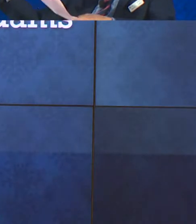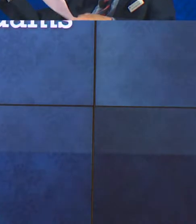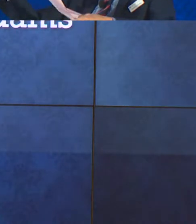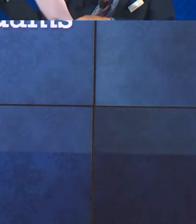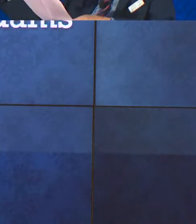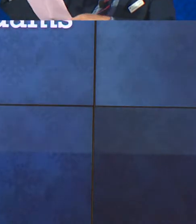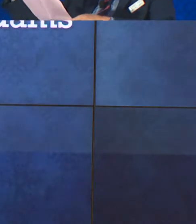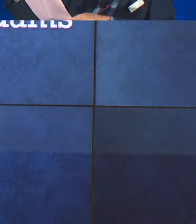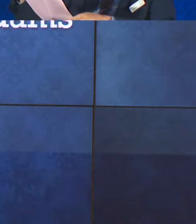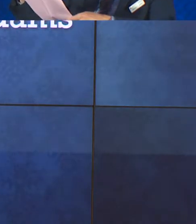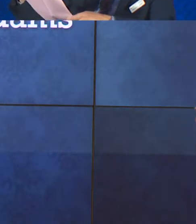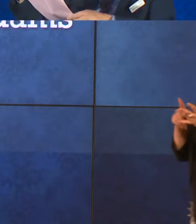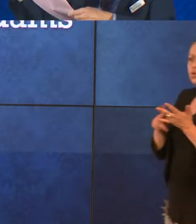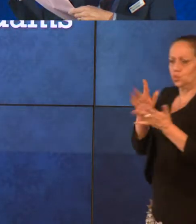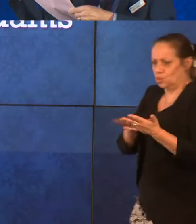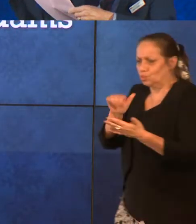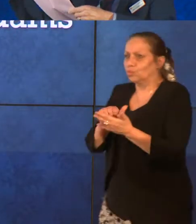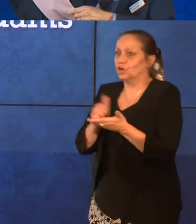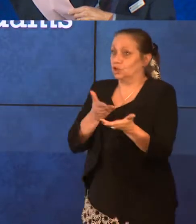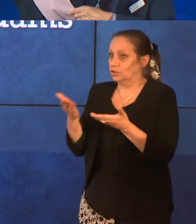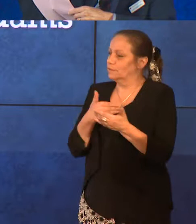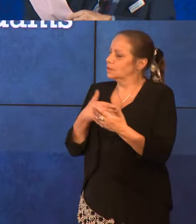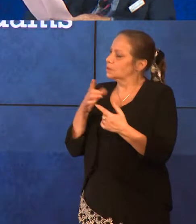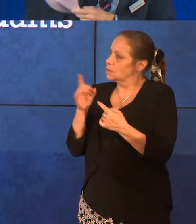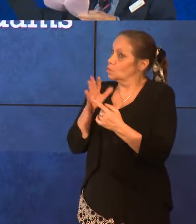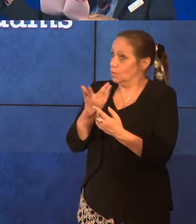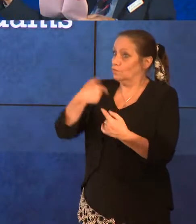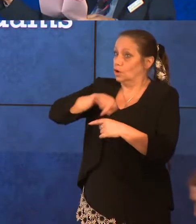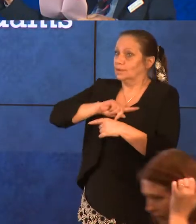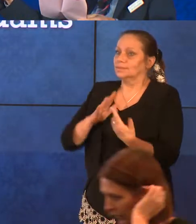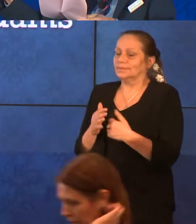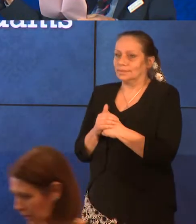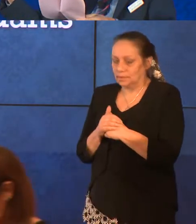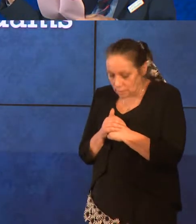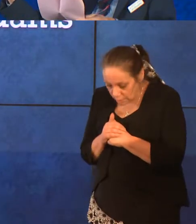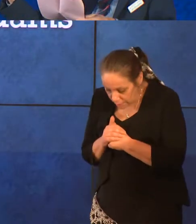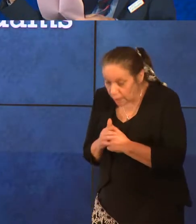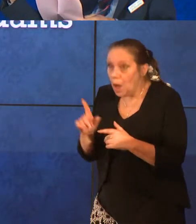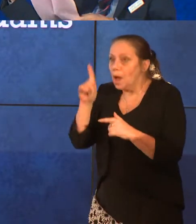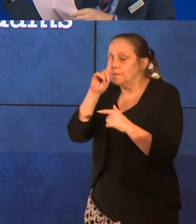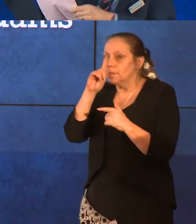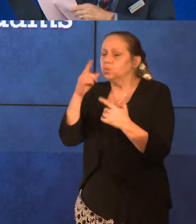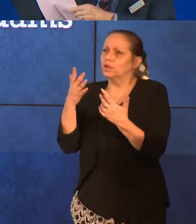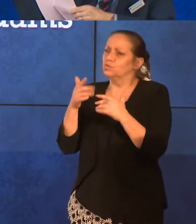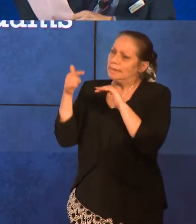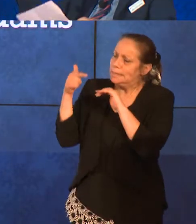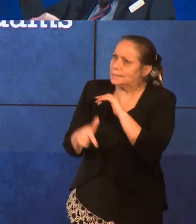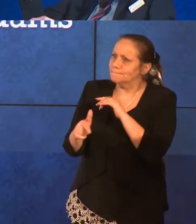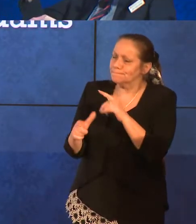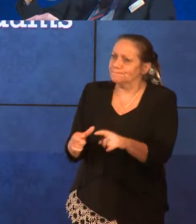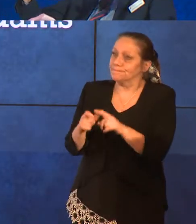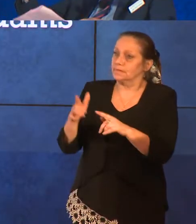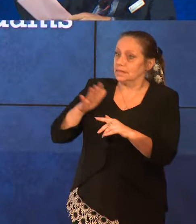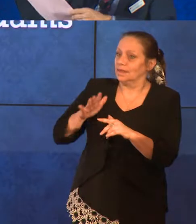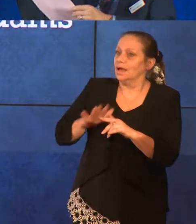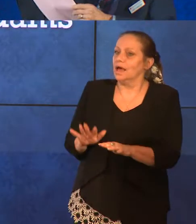us at the Office of the Public Advocate, we identify, of course, people with particularly complex support needs,